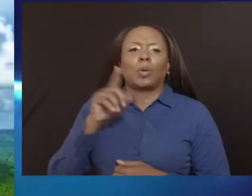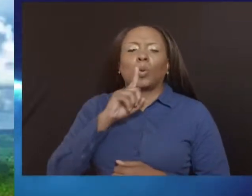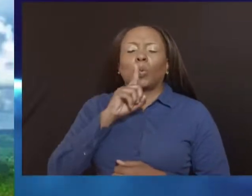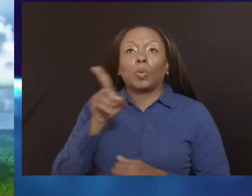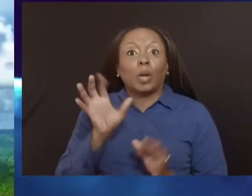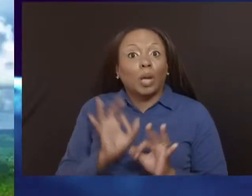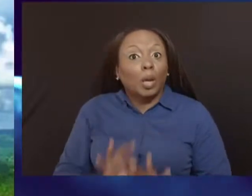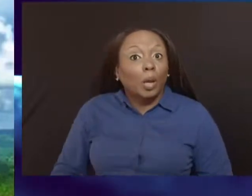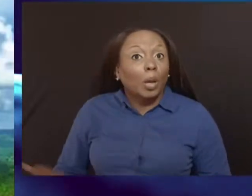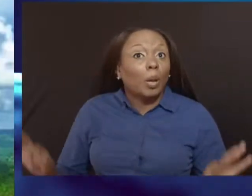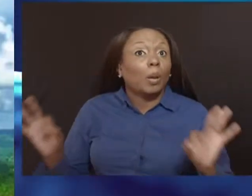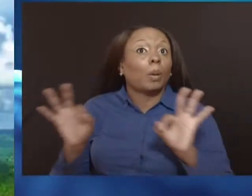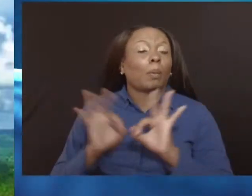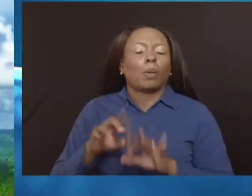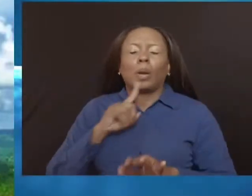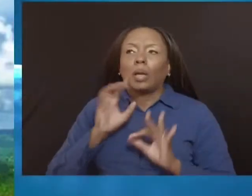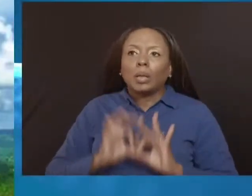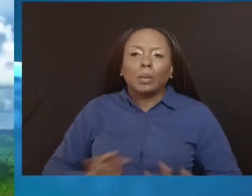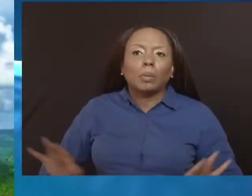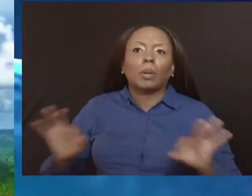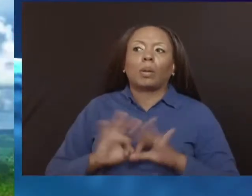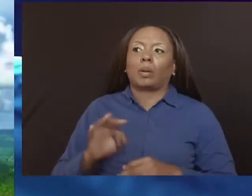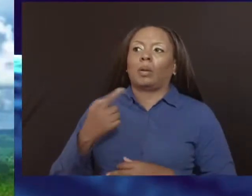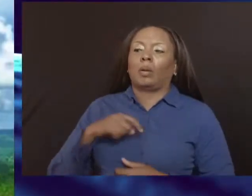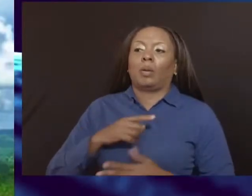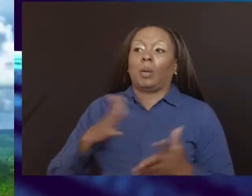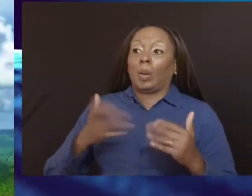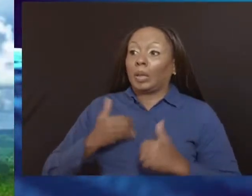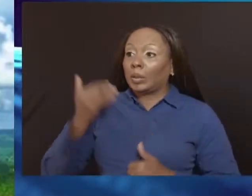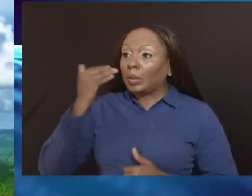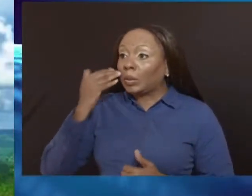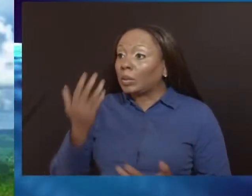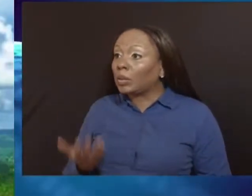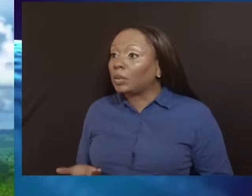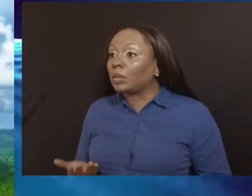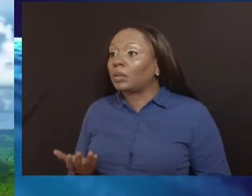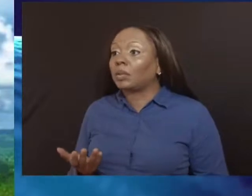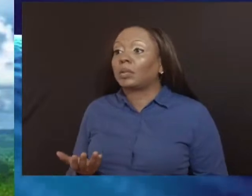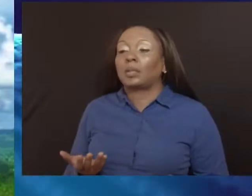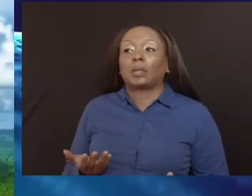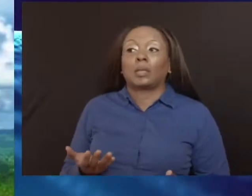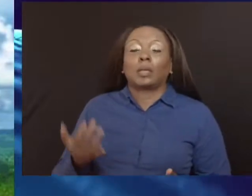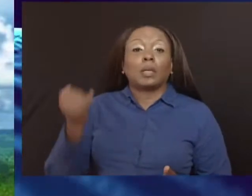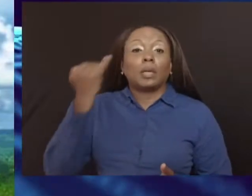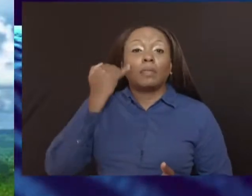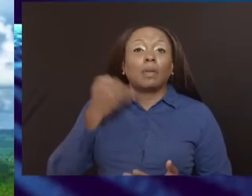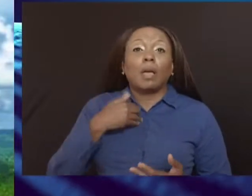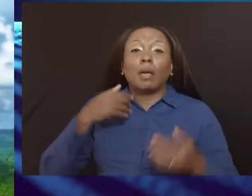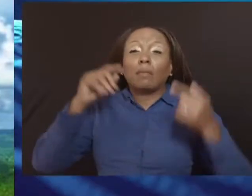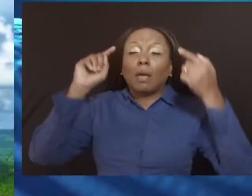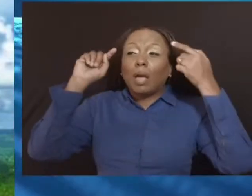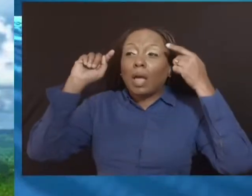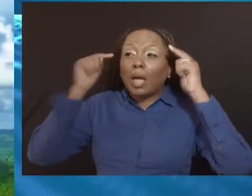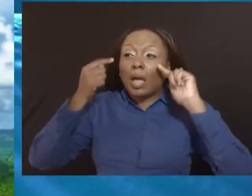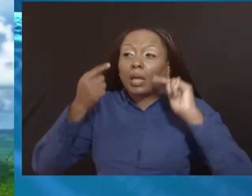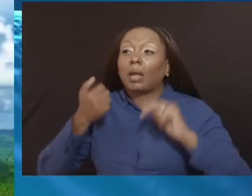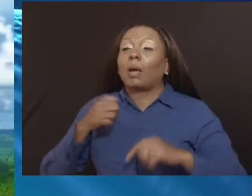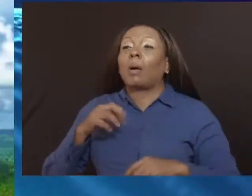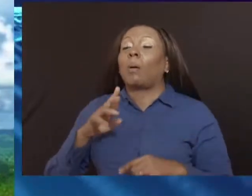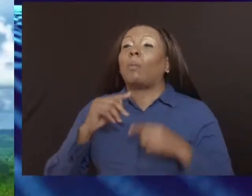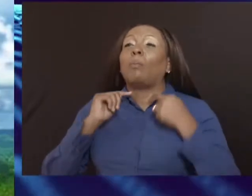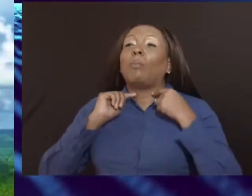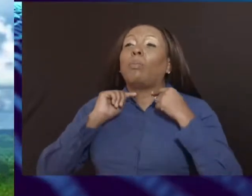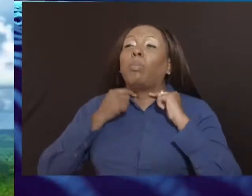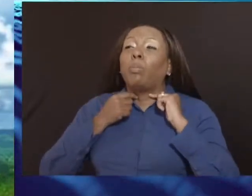in the COVID-19 fight. We want to know if you're having something as subtle as a headache or sore